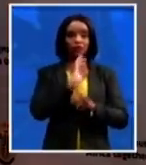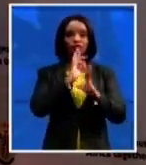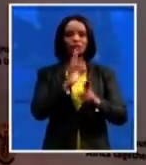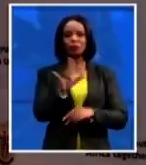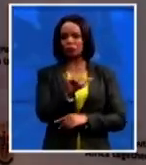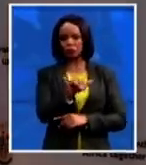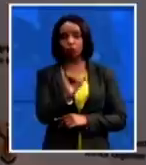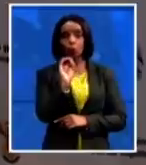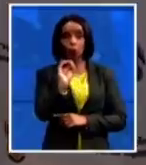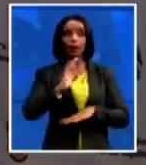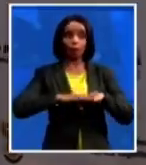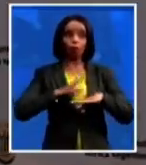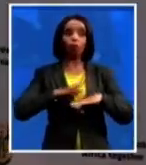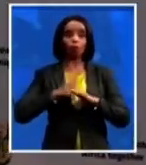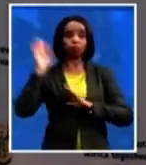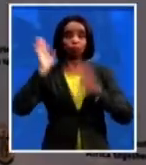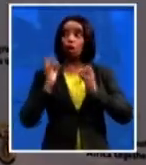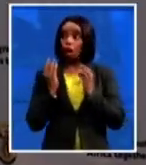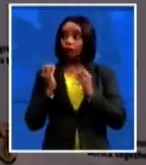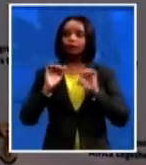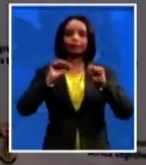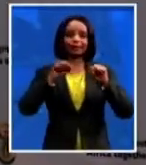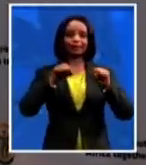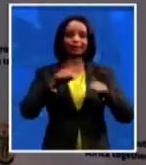Yeah. There's a lot, especially with Abongile.